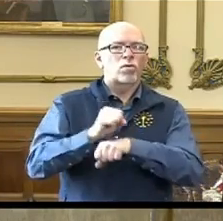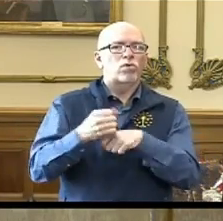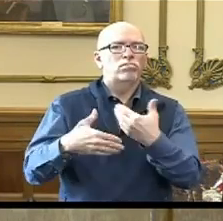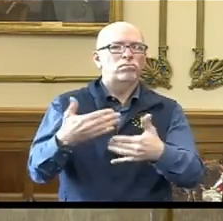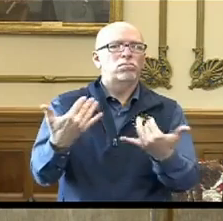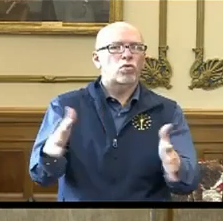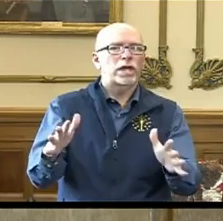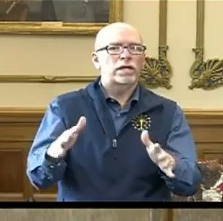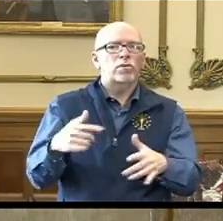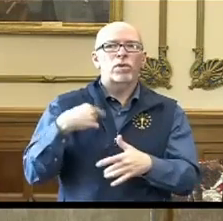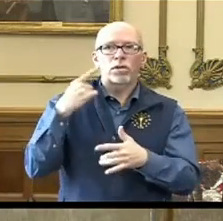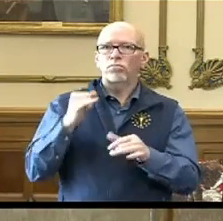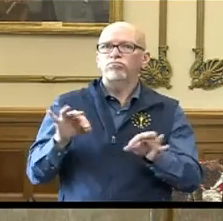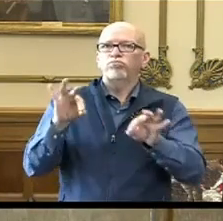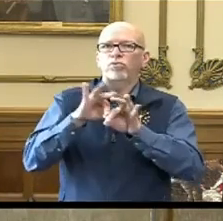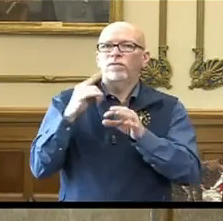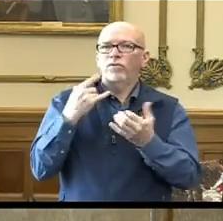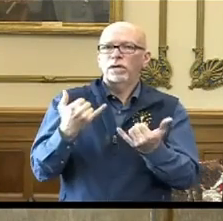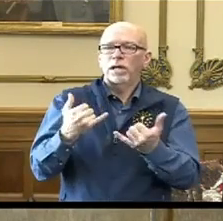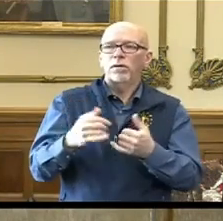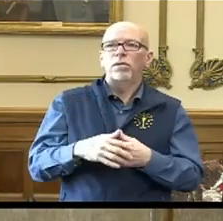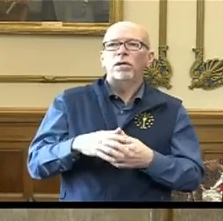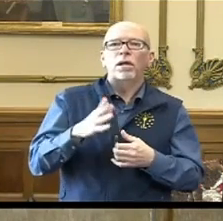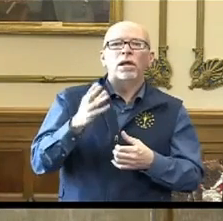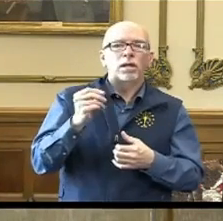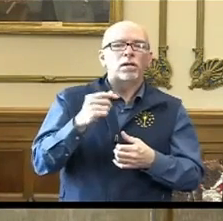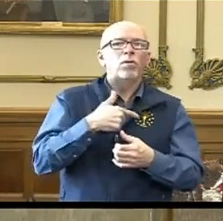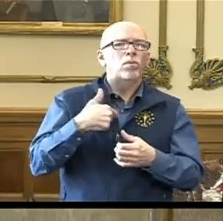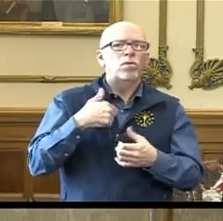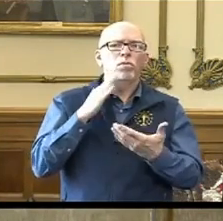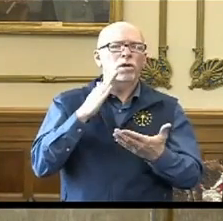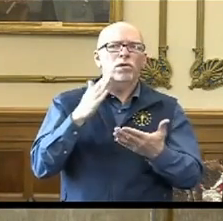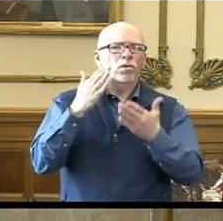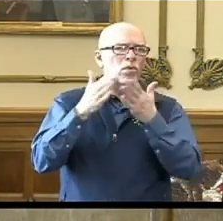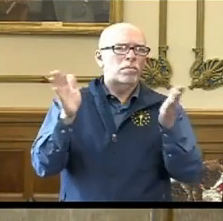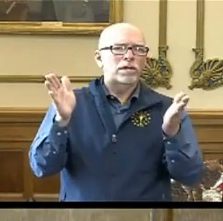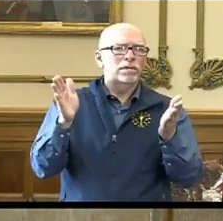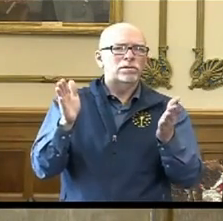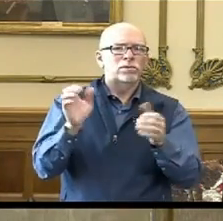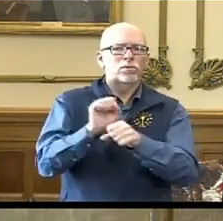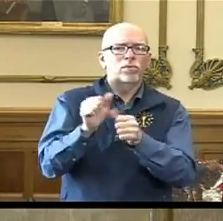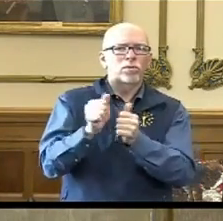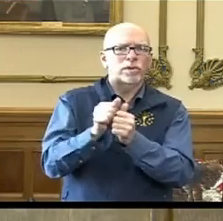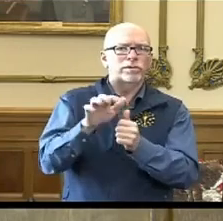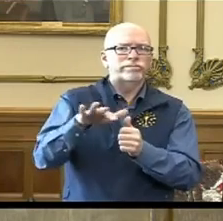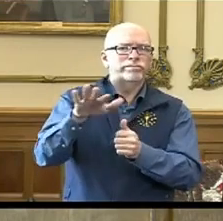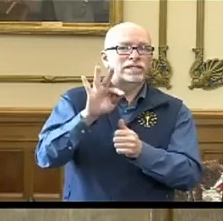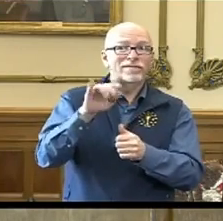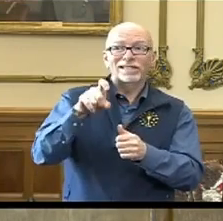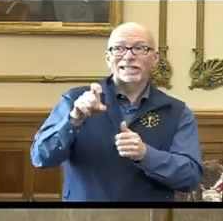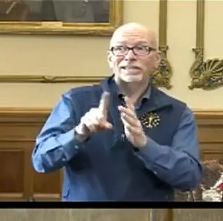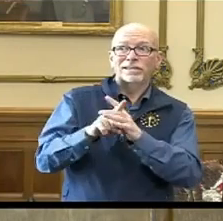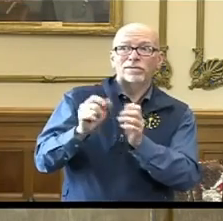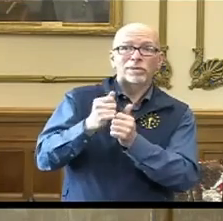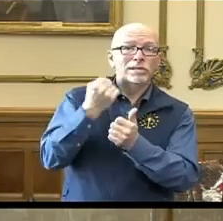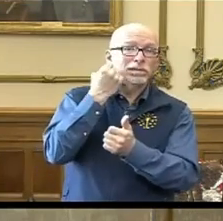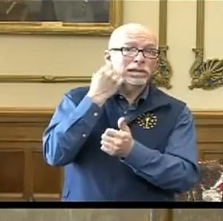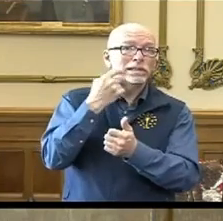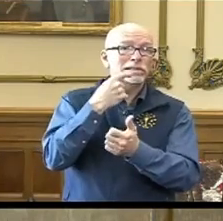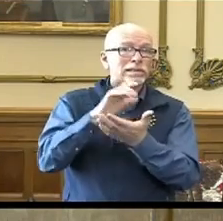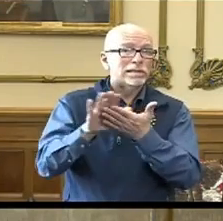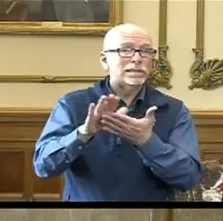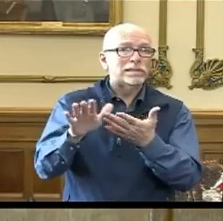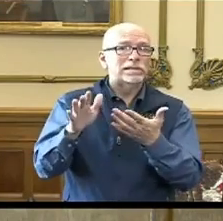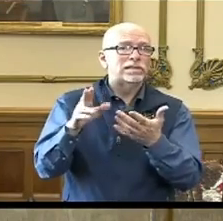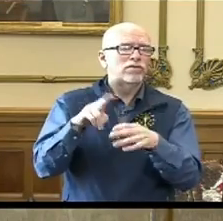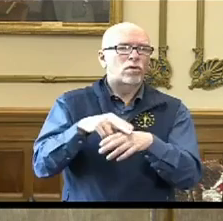which we felt to be so critical at this time. And we would be very open to working, if that need arose, also with our dental